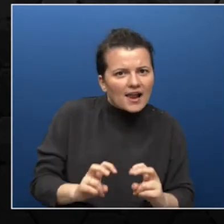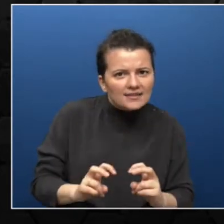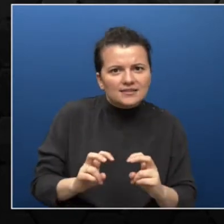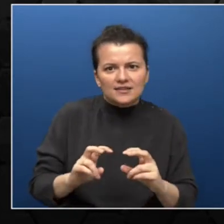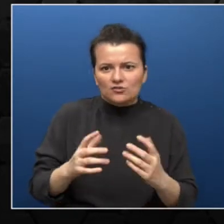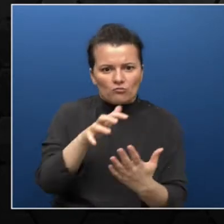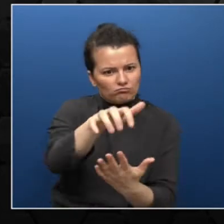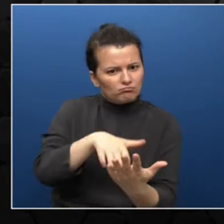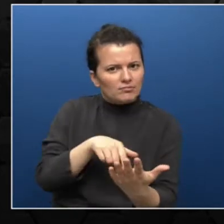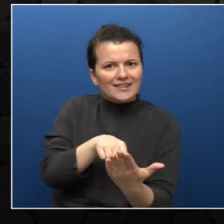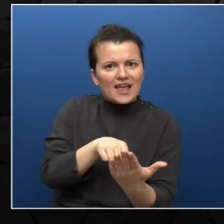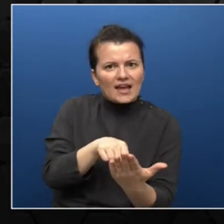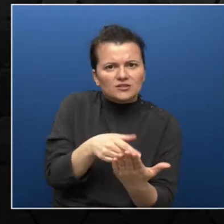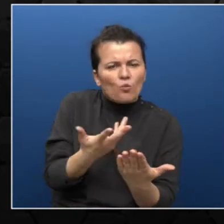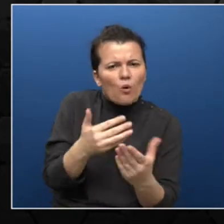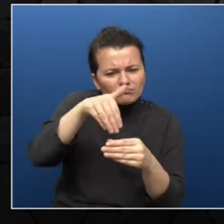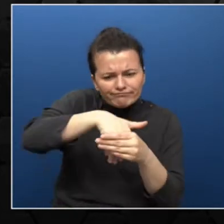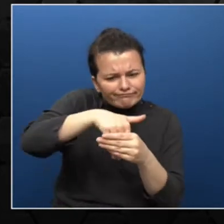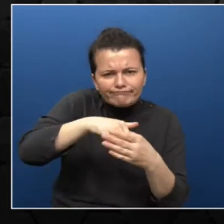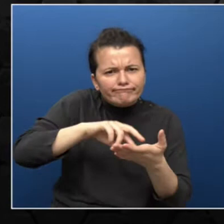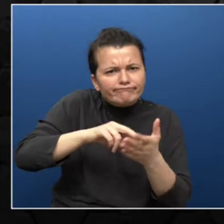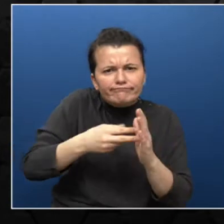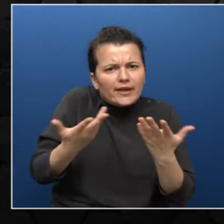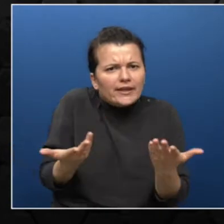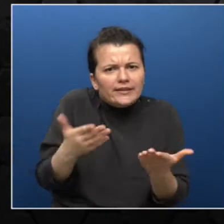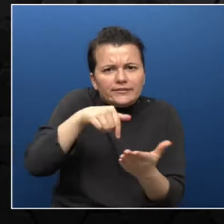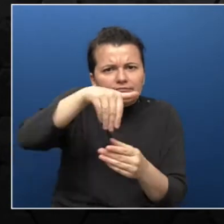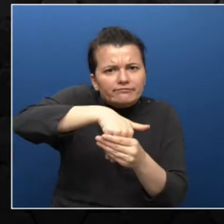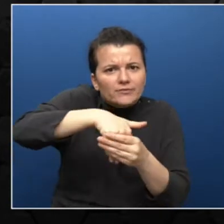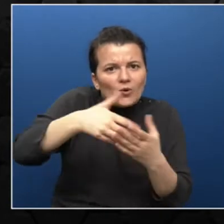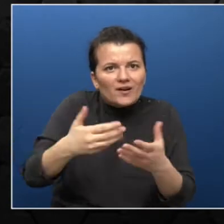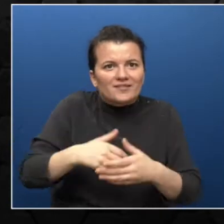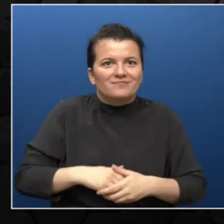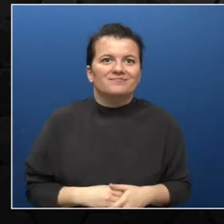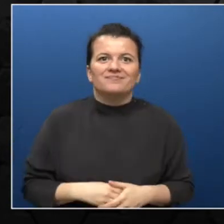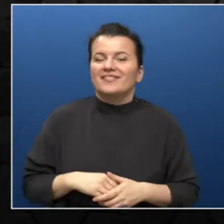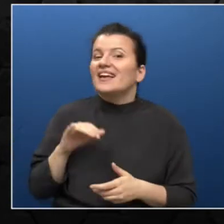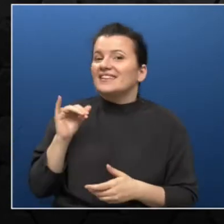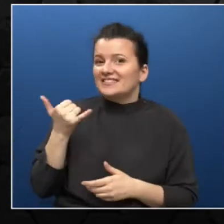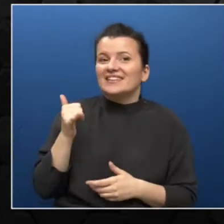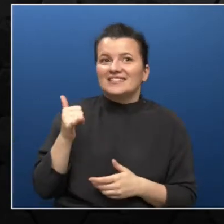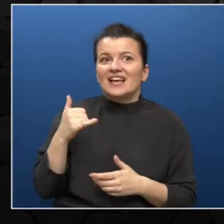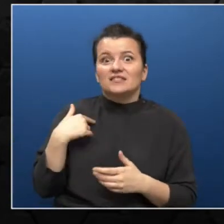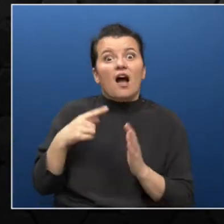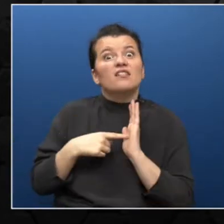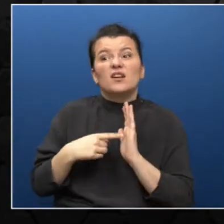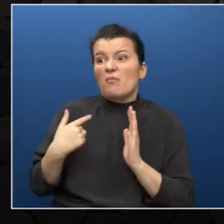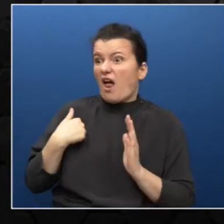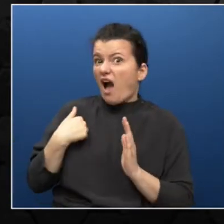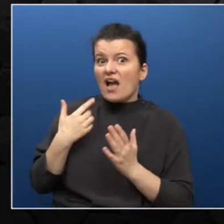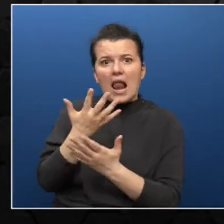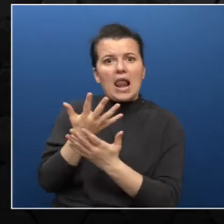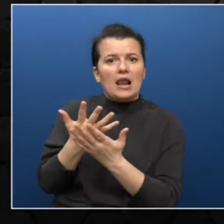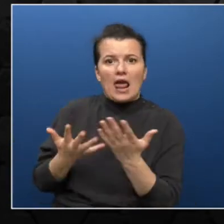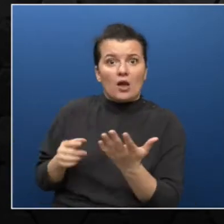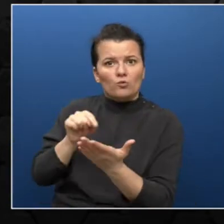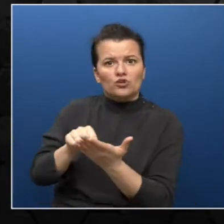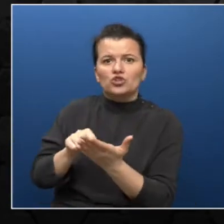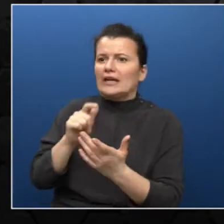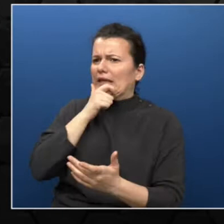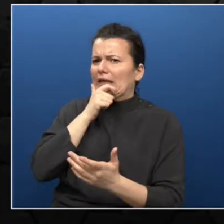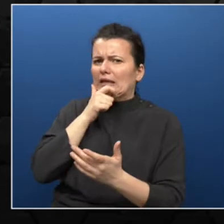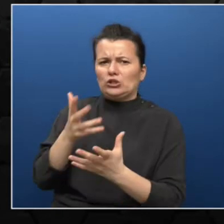texts actually mean Yeah, because it's about resource scarce yeah. languages, so we wouldn't be dealing with English, so it's a Mm, bit